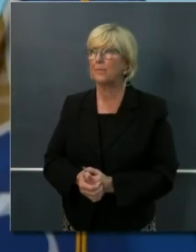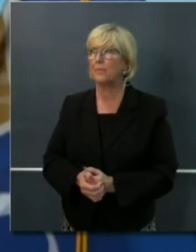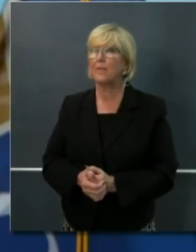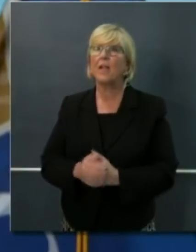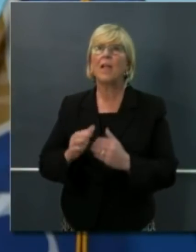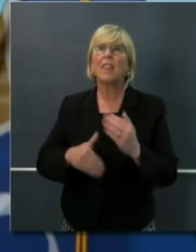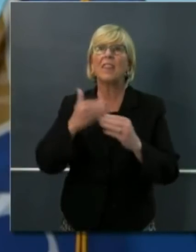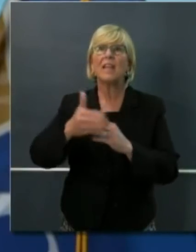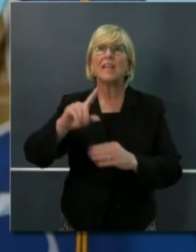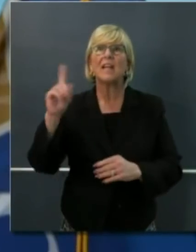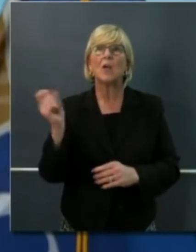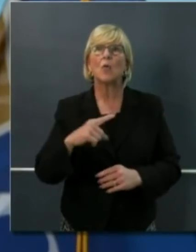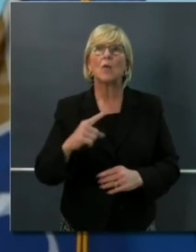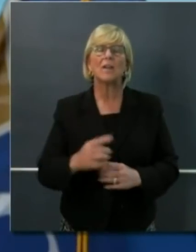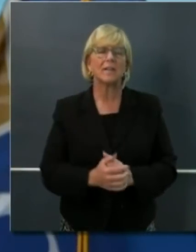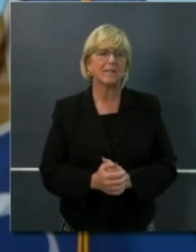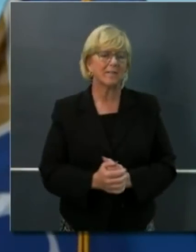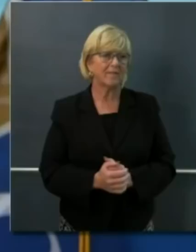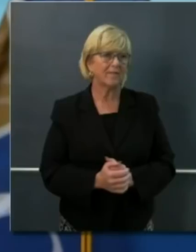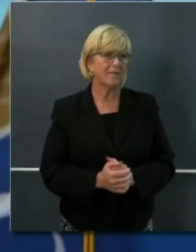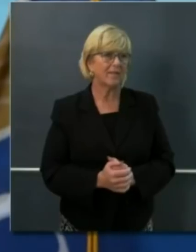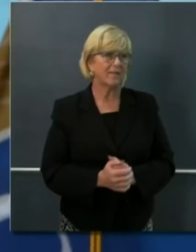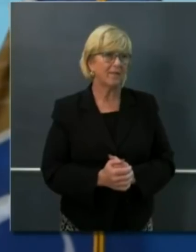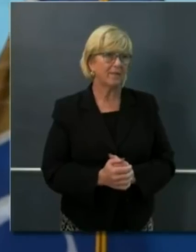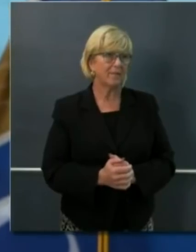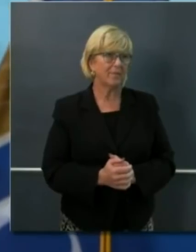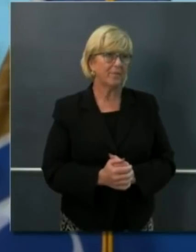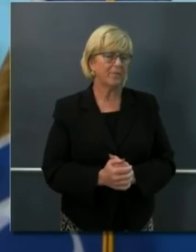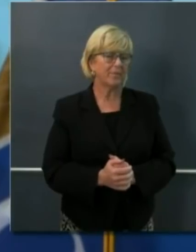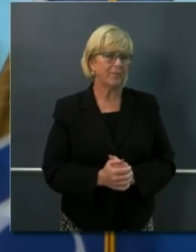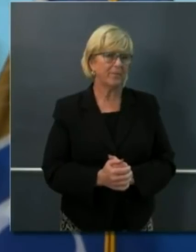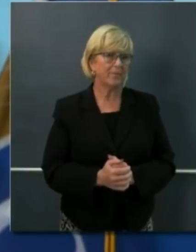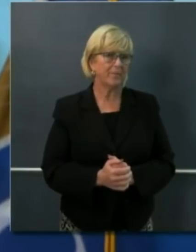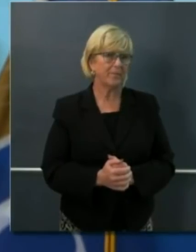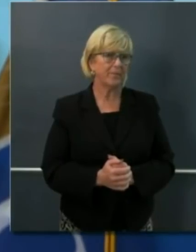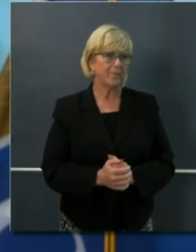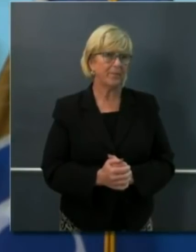Next question. Final question, Marisa Kendall, Bay Area News Group.